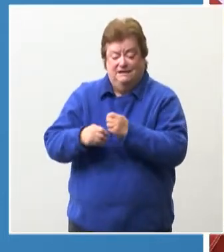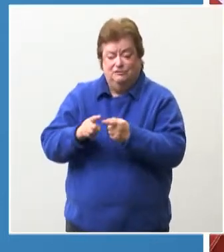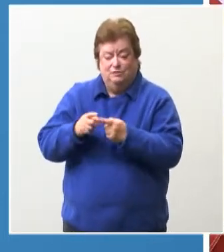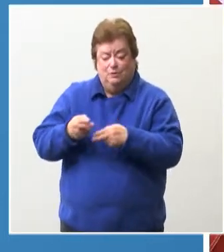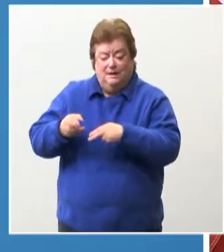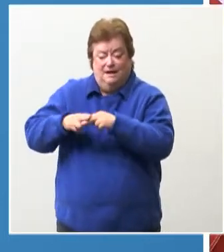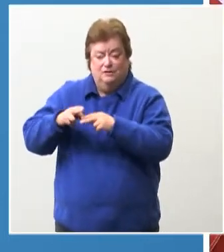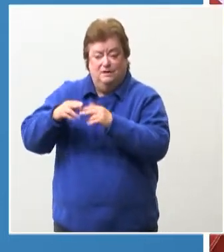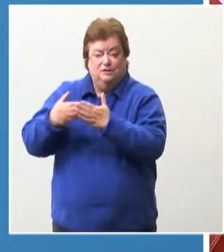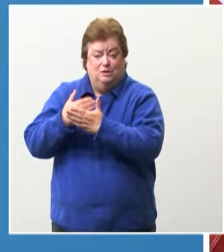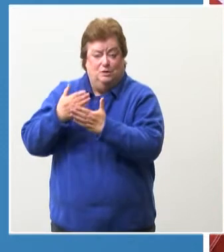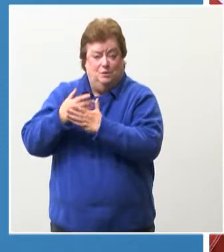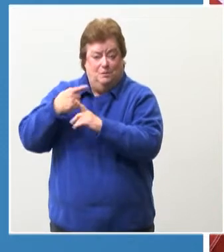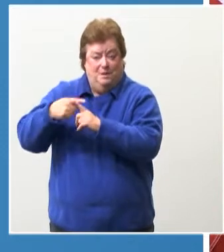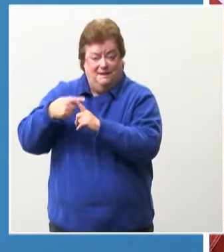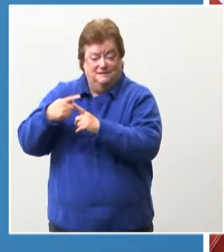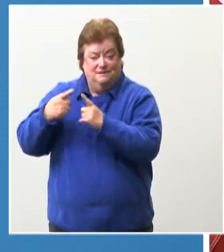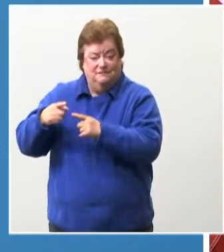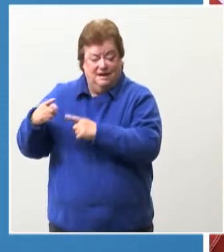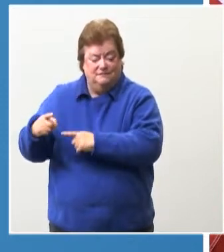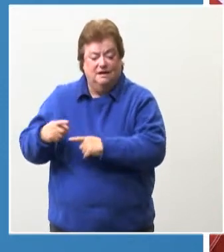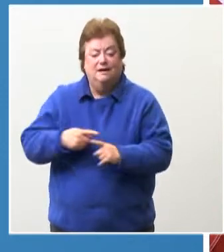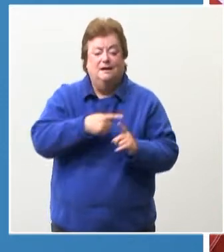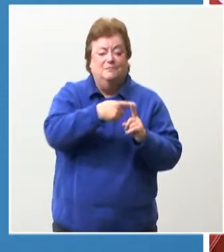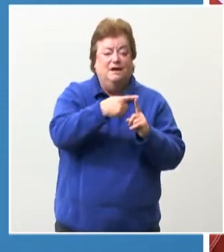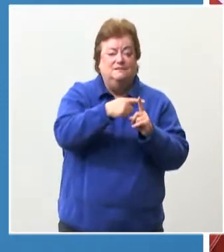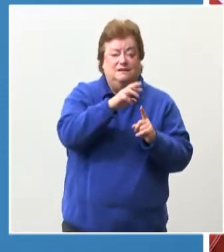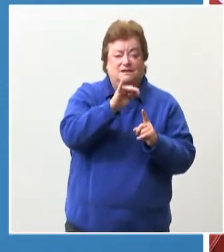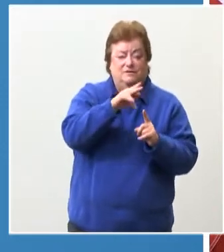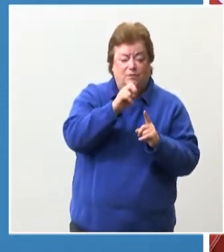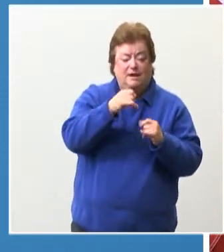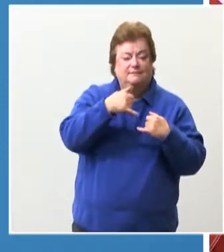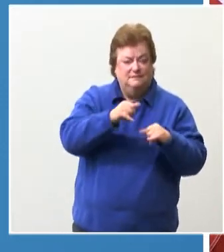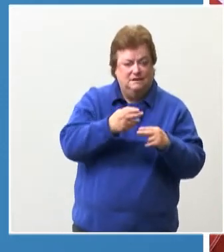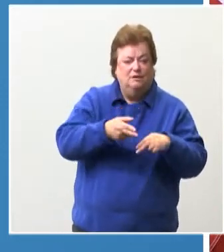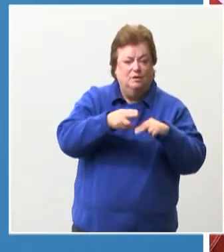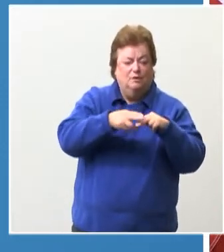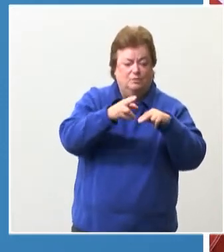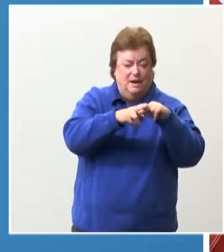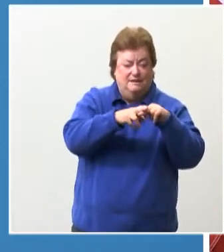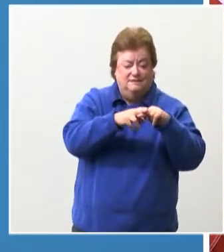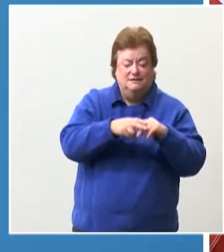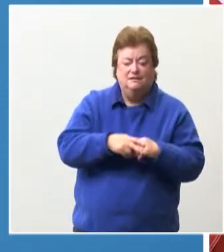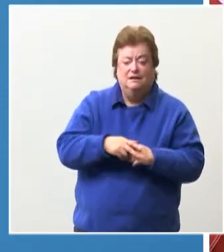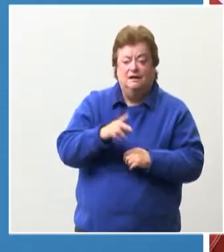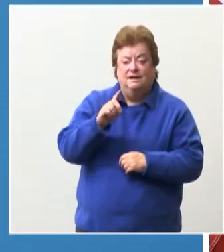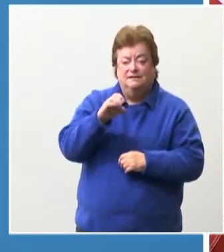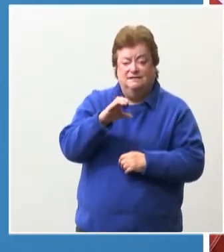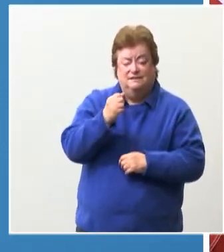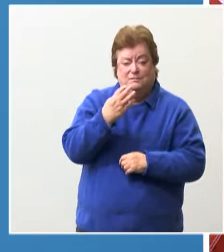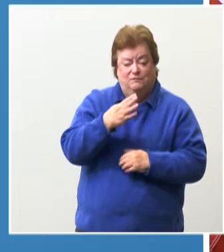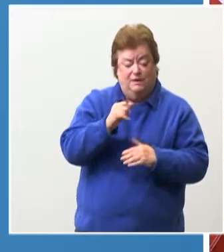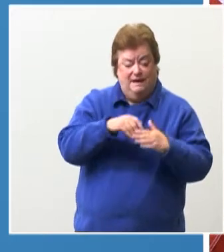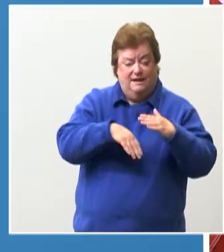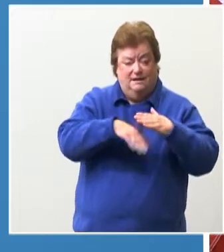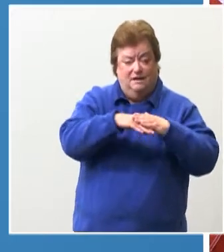new cases, the positivity rate has continued to rise as well. On December 4th, the rate had